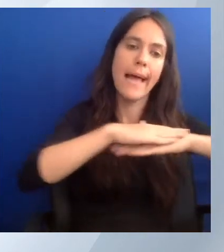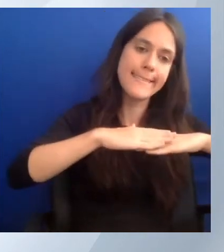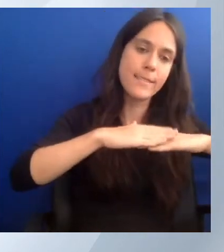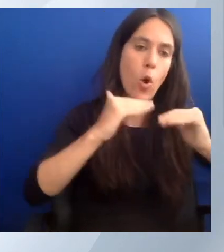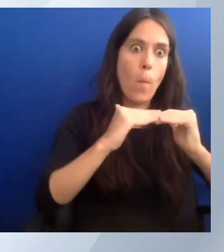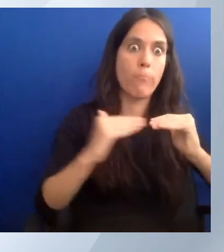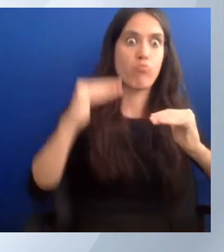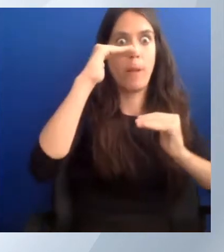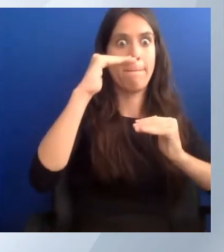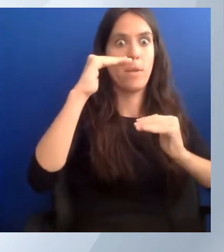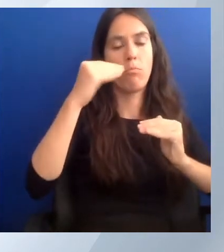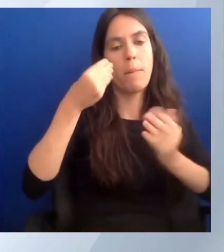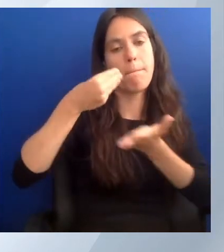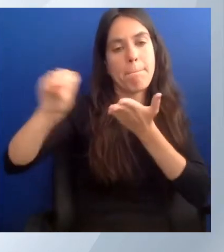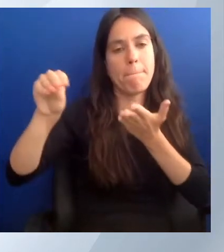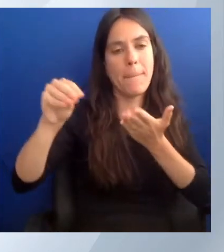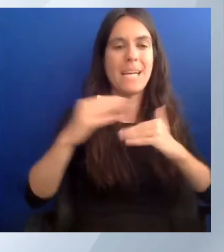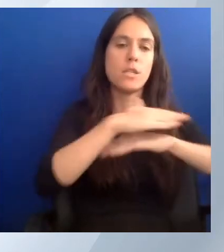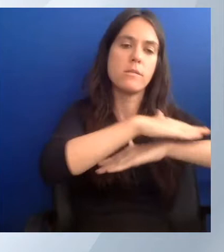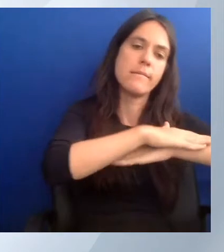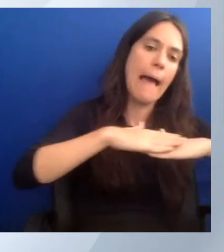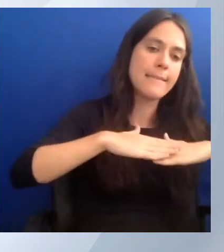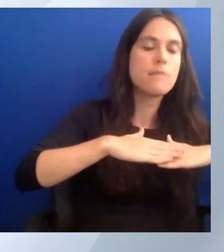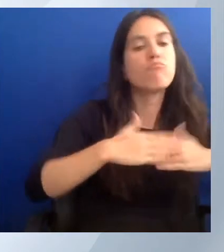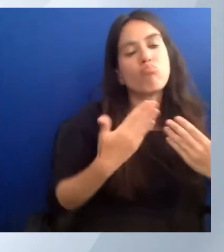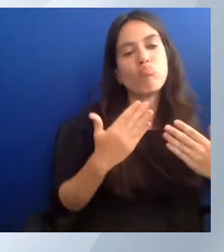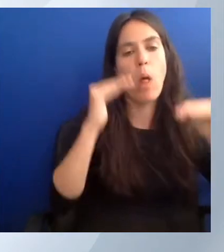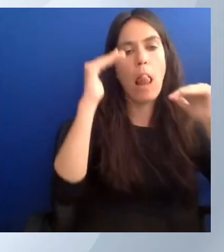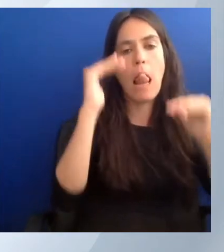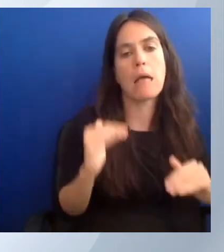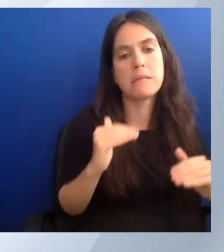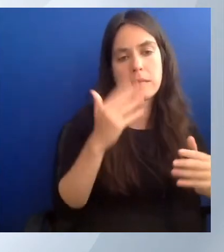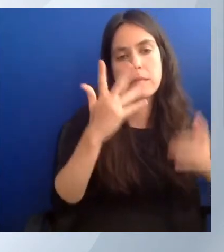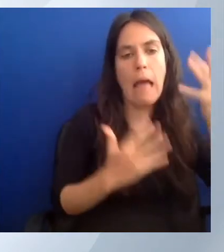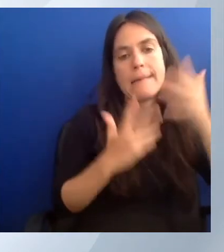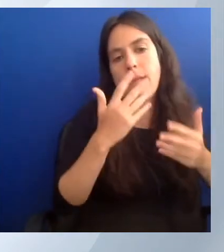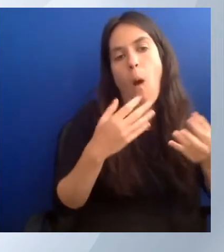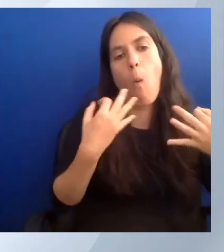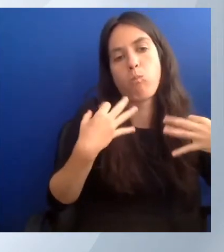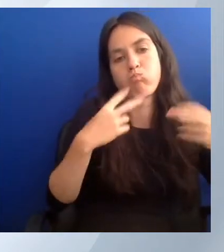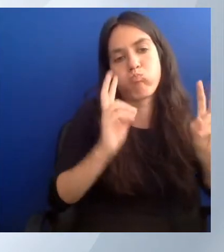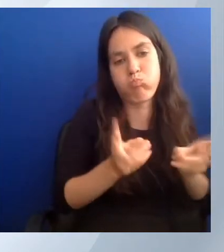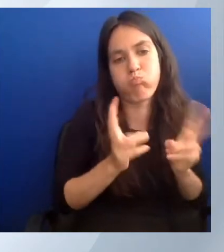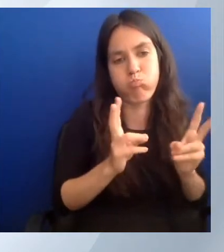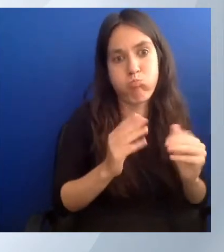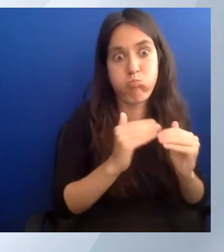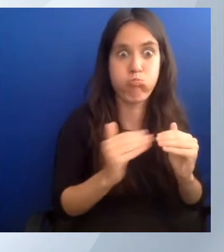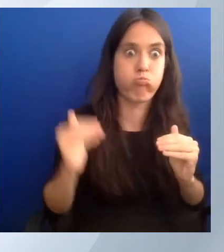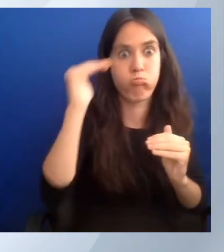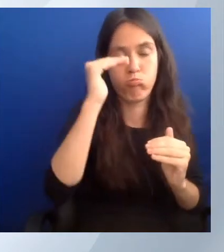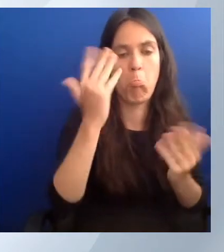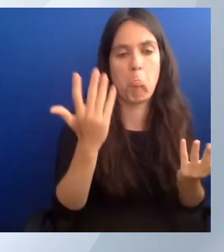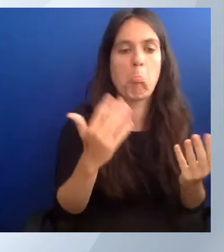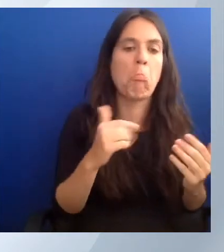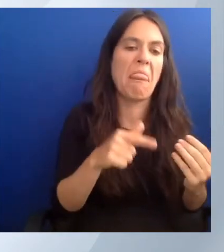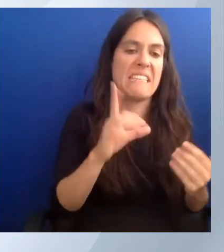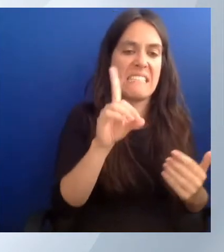is a little bit slower and you have less data throughput. Again, for this demo, standard's